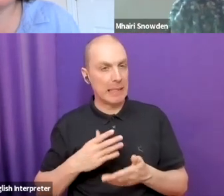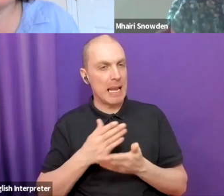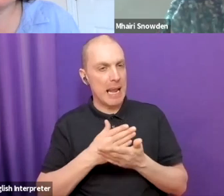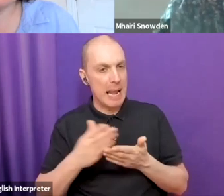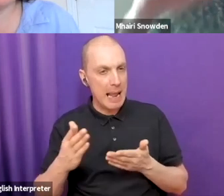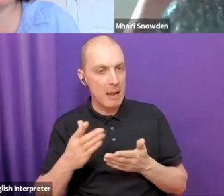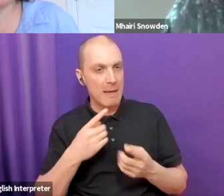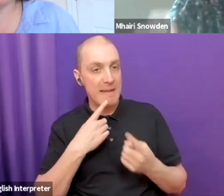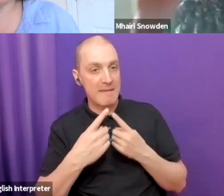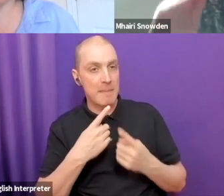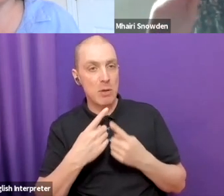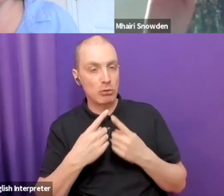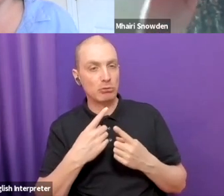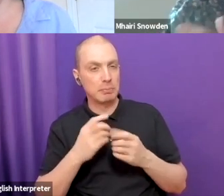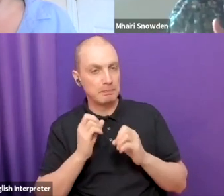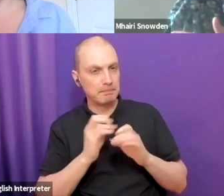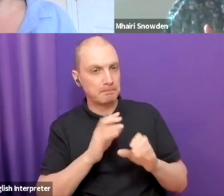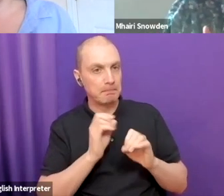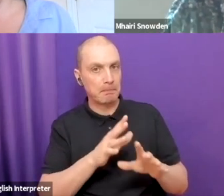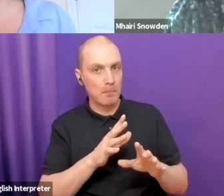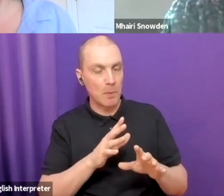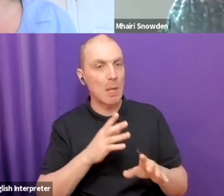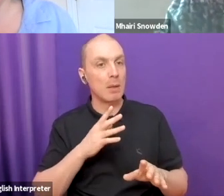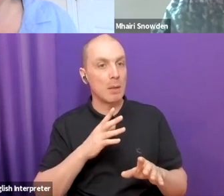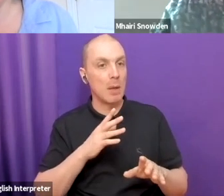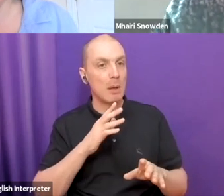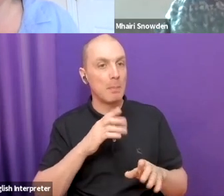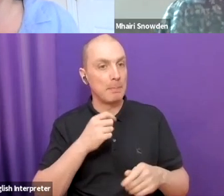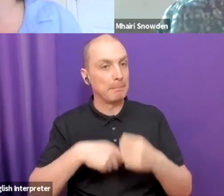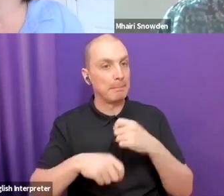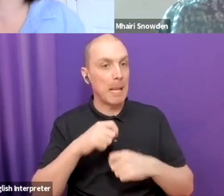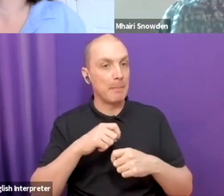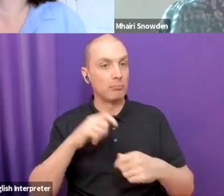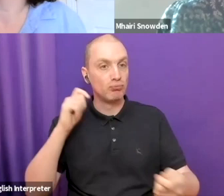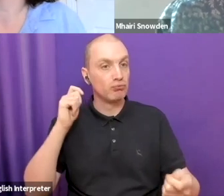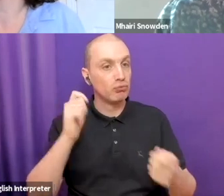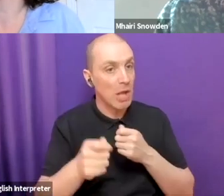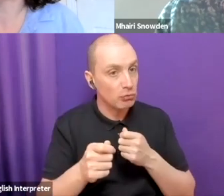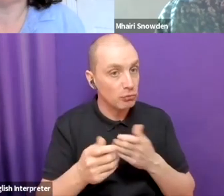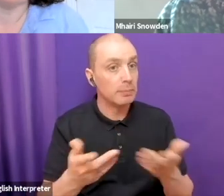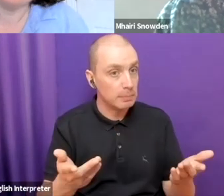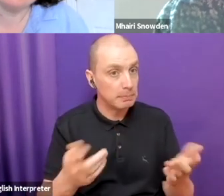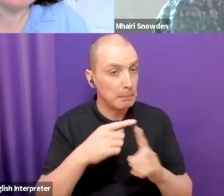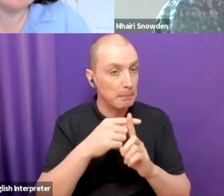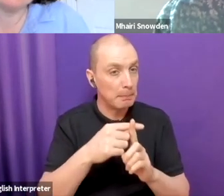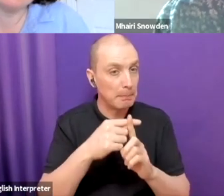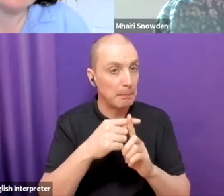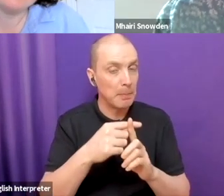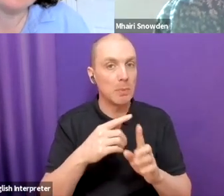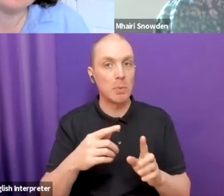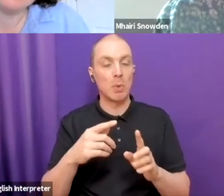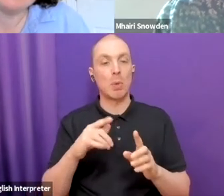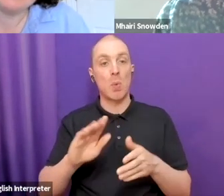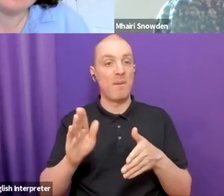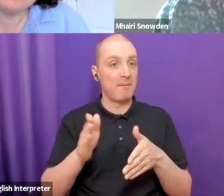recommendations out that we can use to get change. So practically speaking, what that will look like is, first of